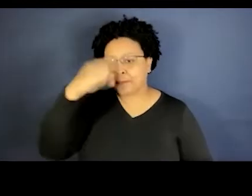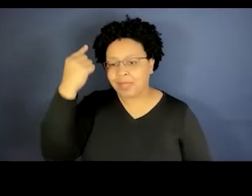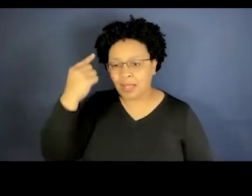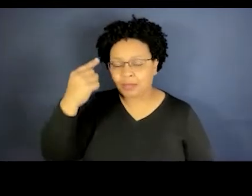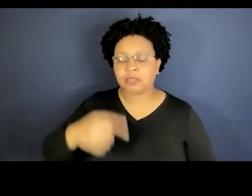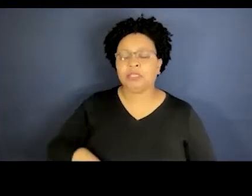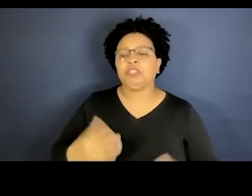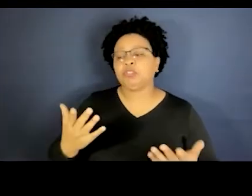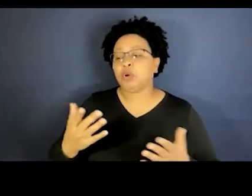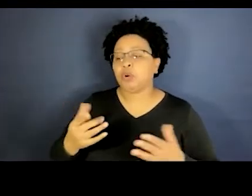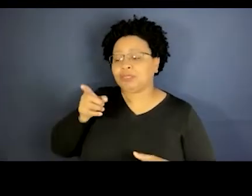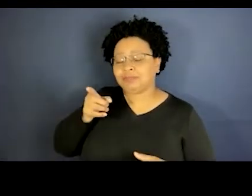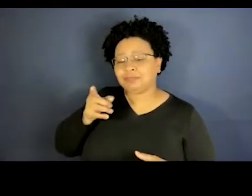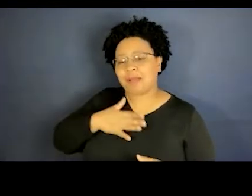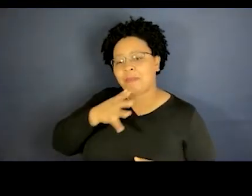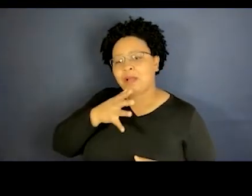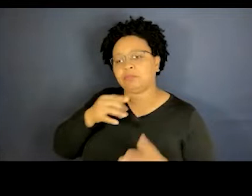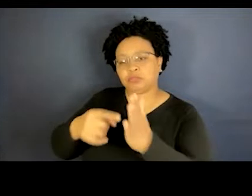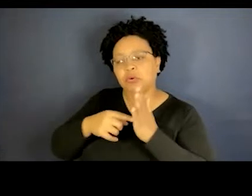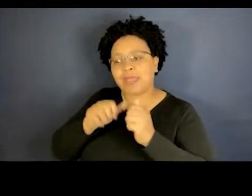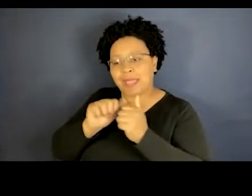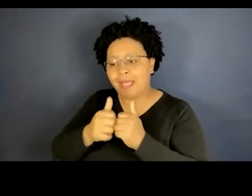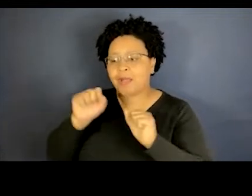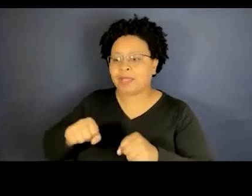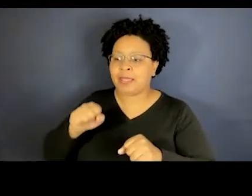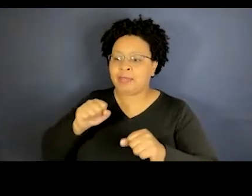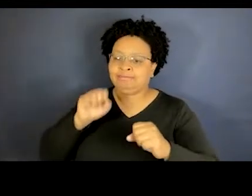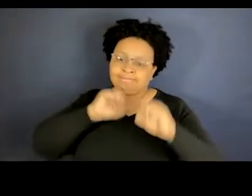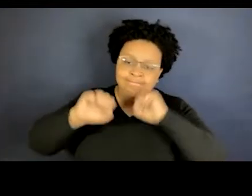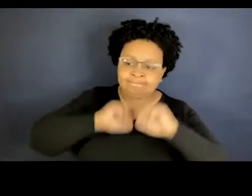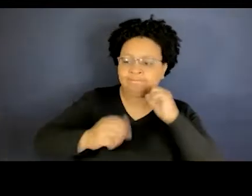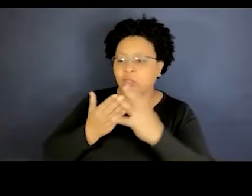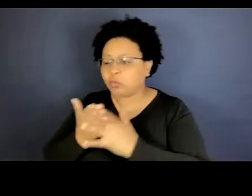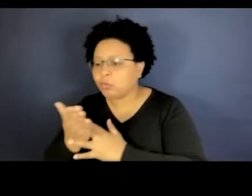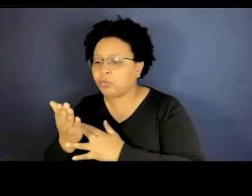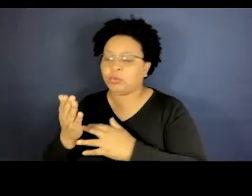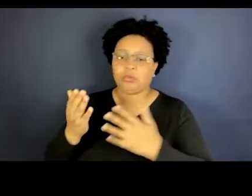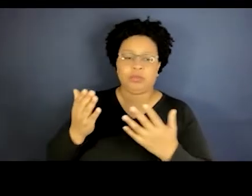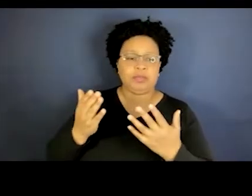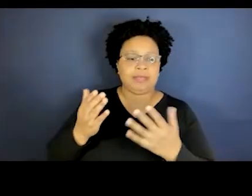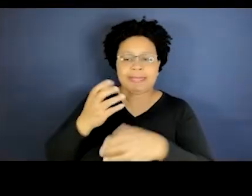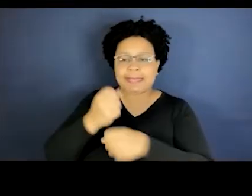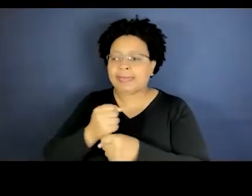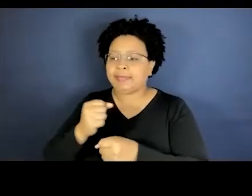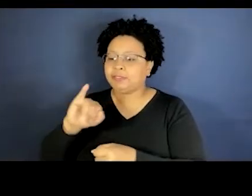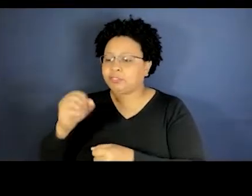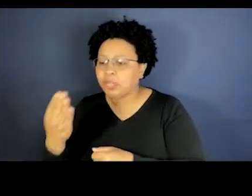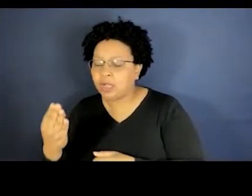many different things with adversity in her job, getting her job, her education, which showed me